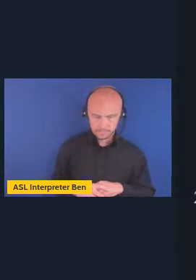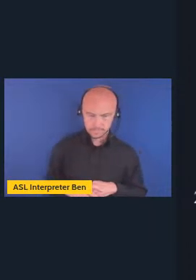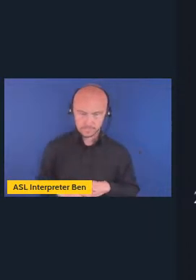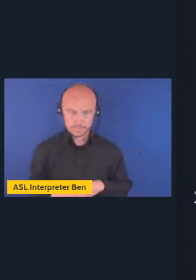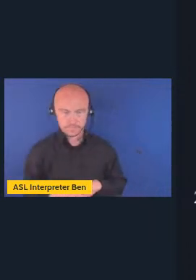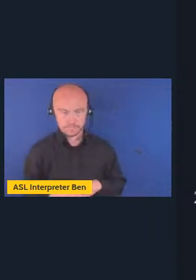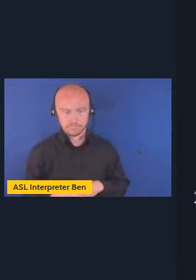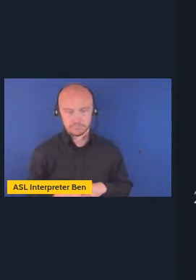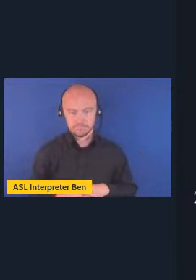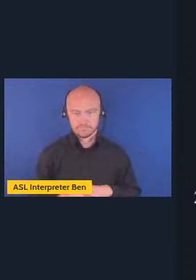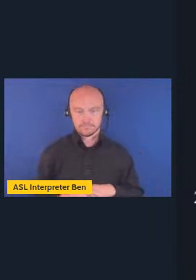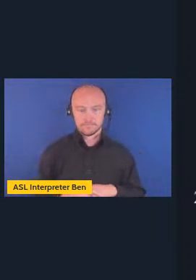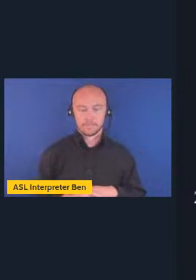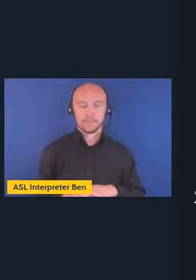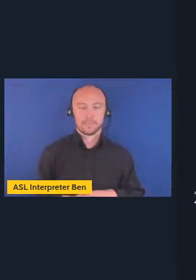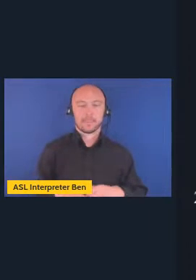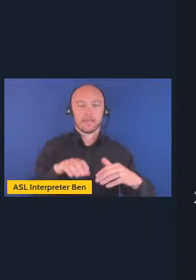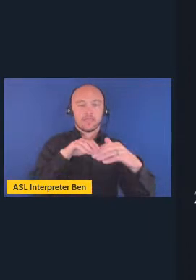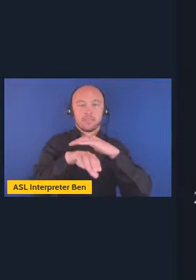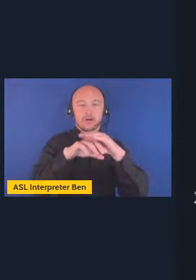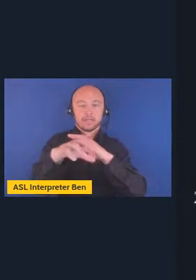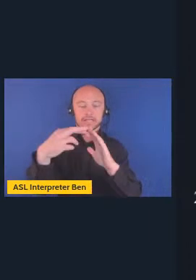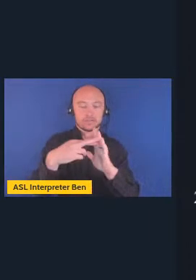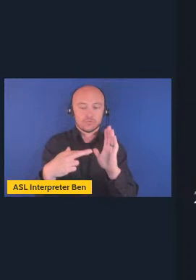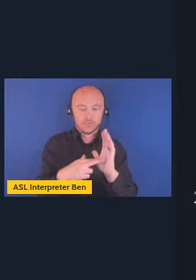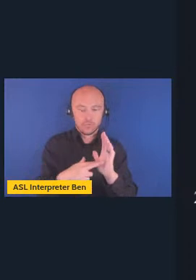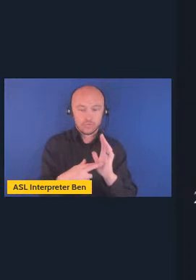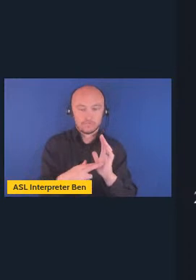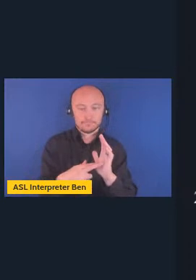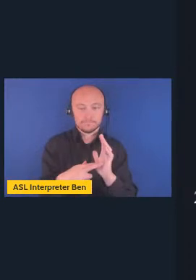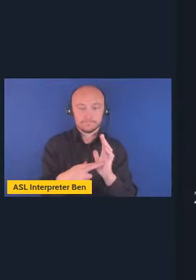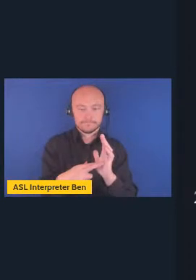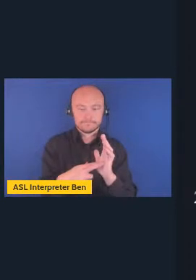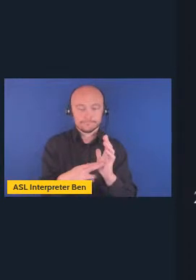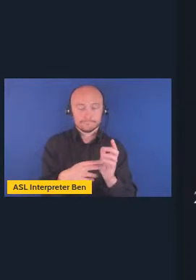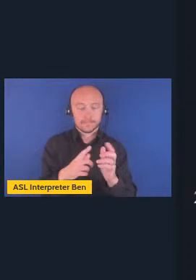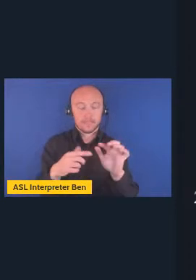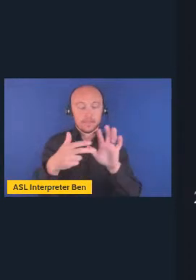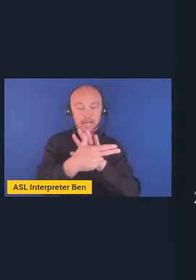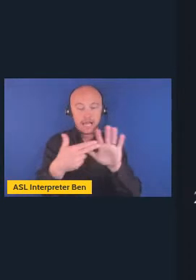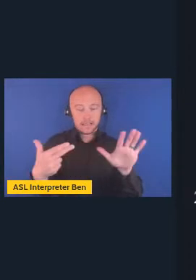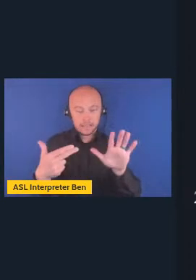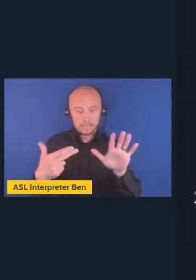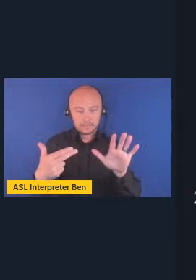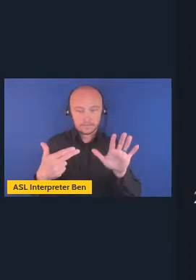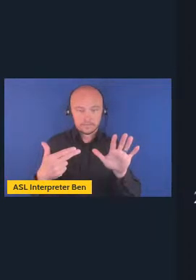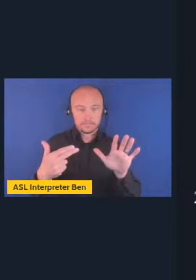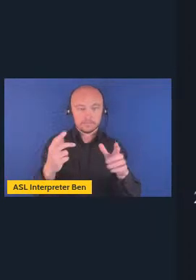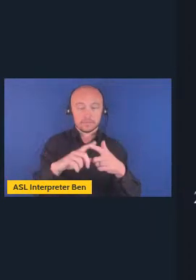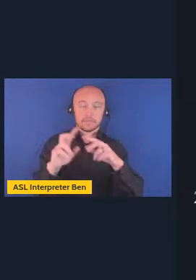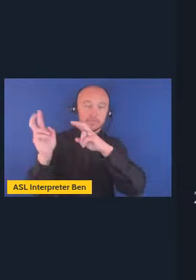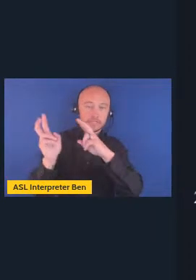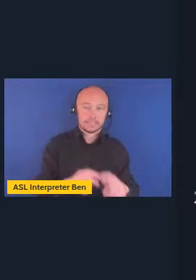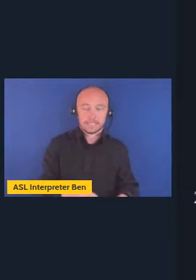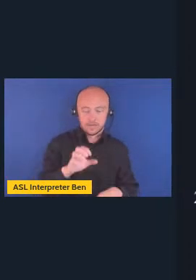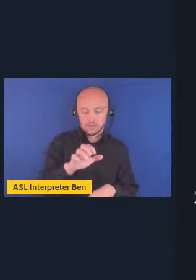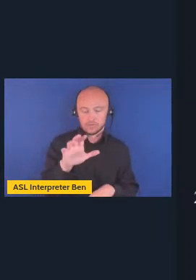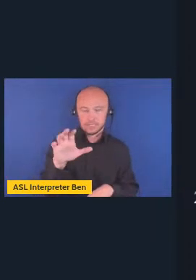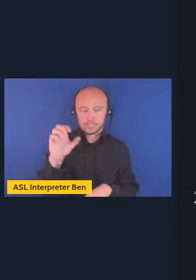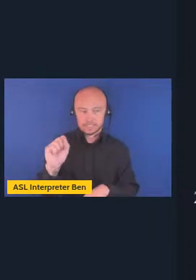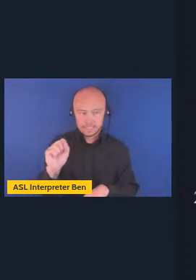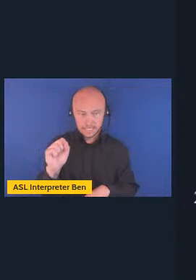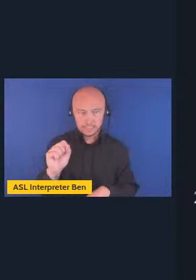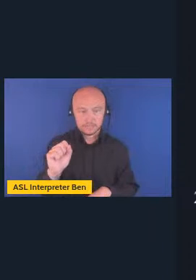in as a root, execute the curl command, which I have highlighted. It will download the ECS Anywhere install